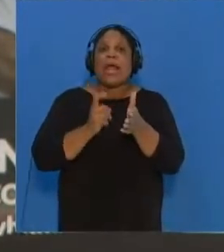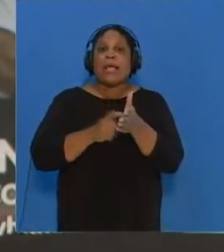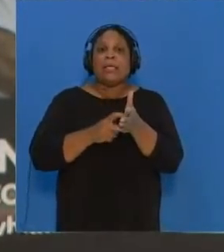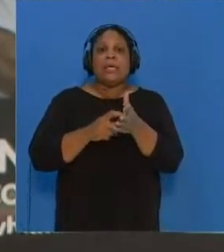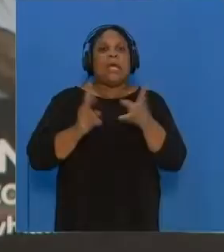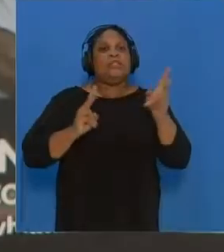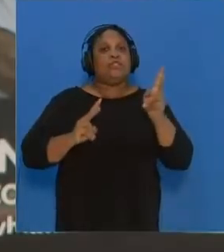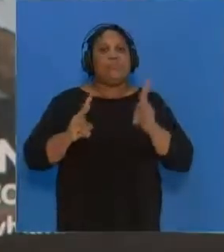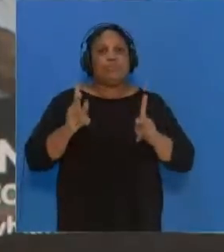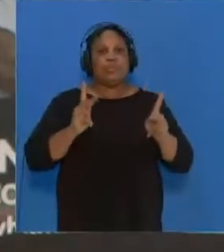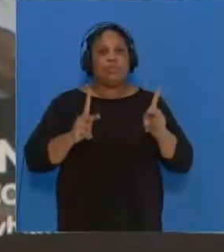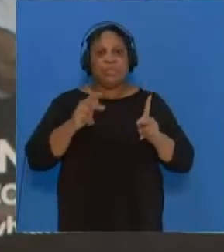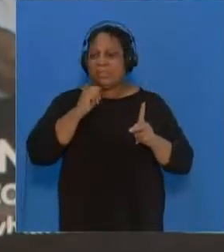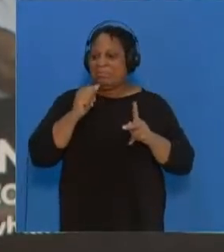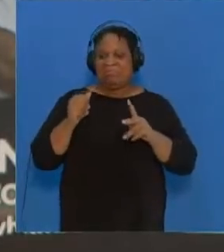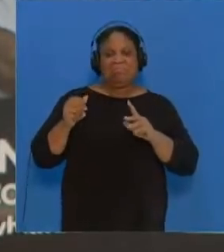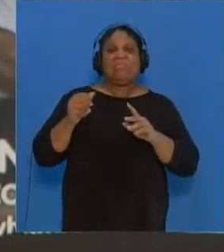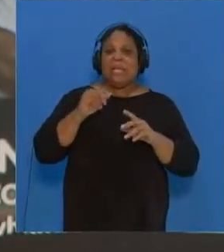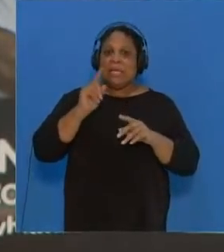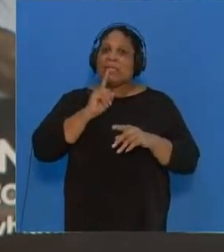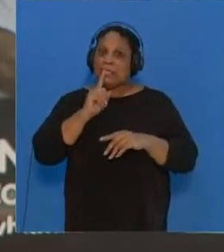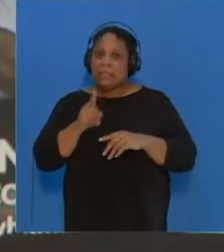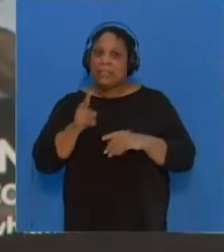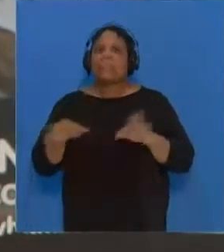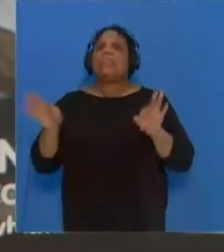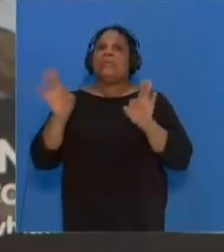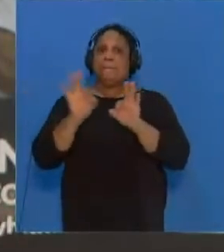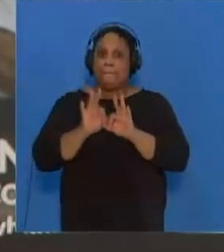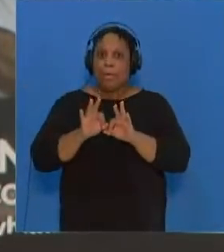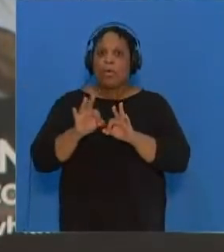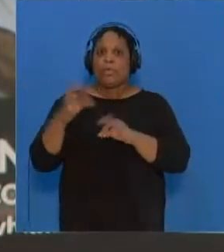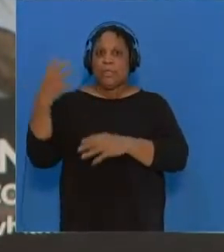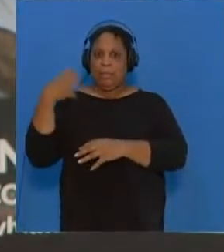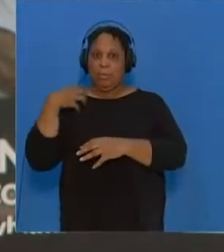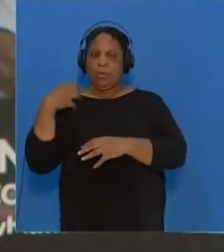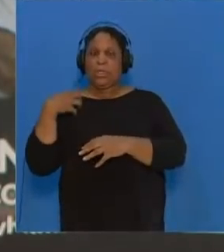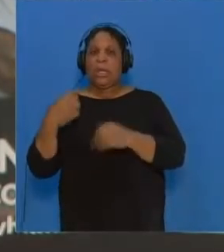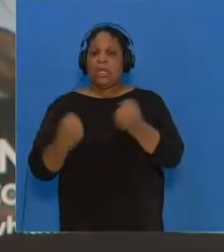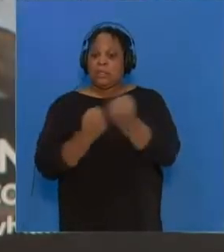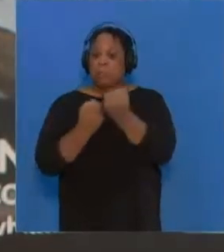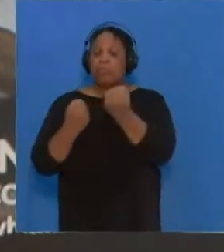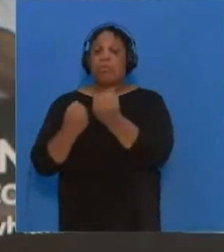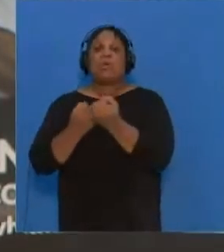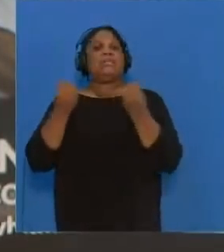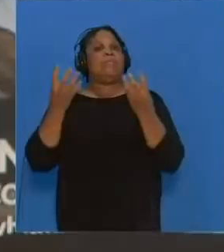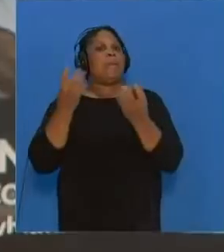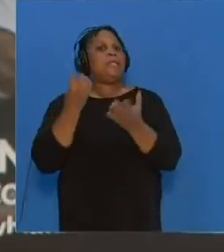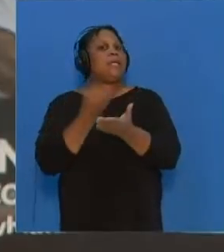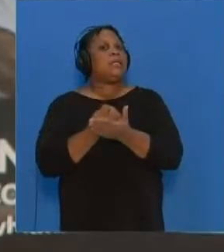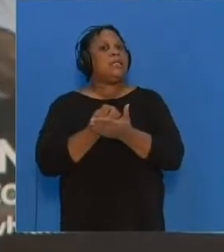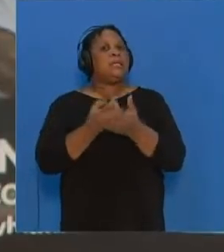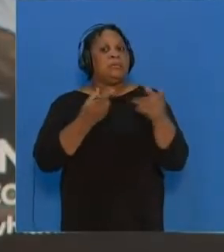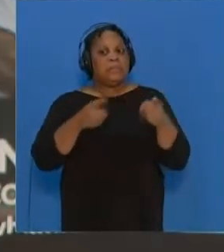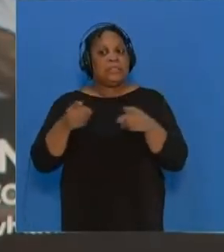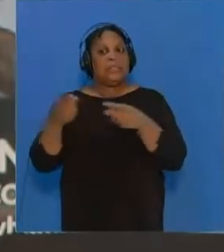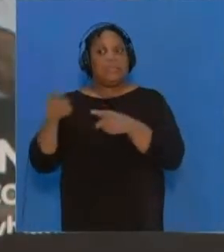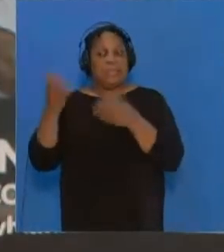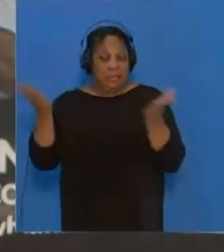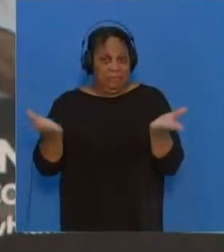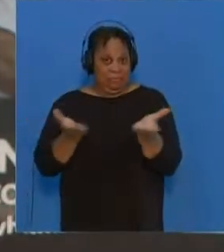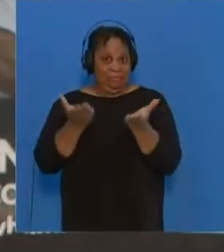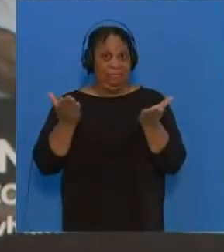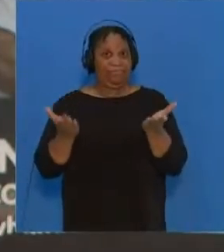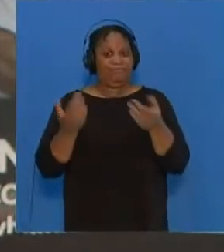tourism is an important employer, and we want to ensure that we can support as much economic activity in this